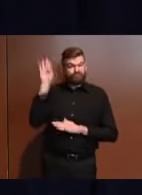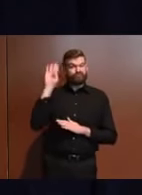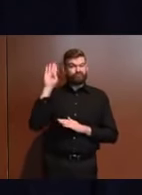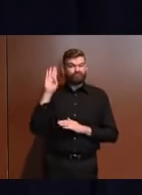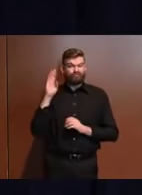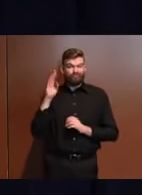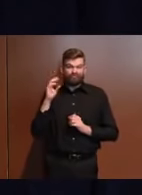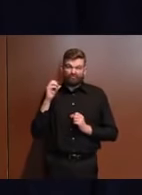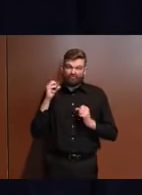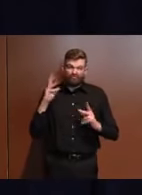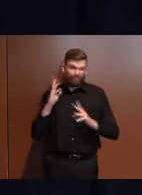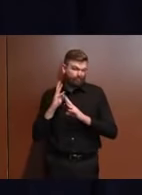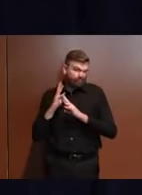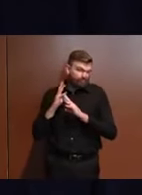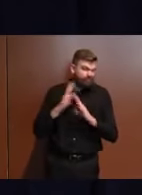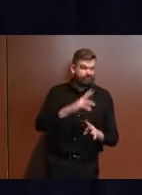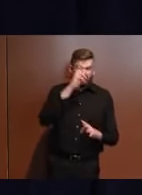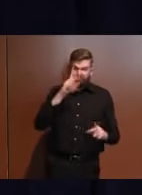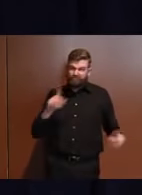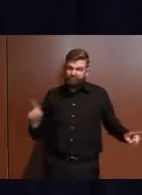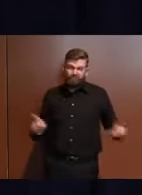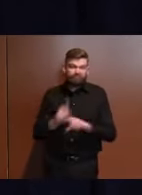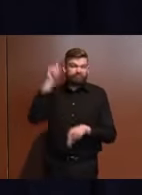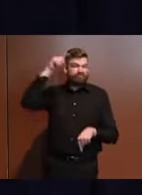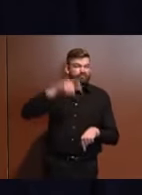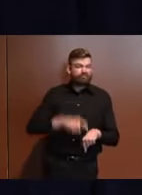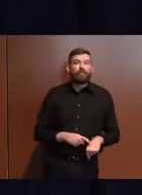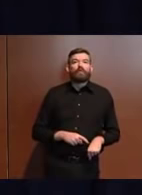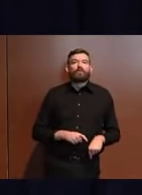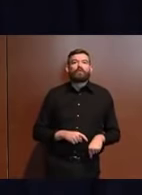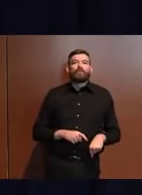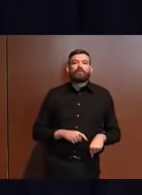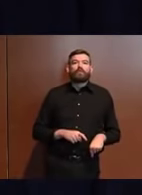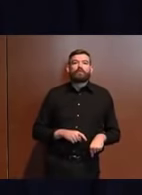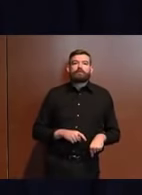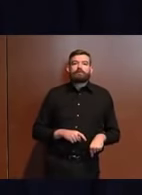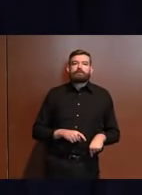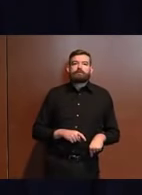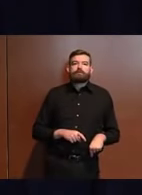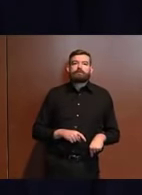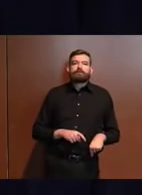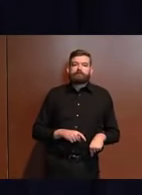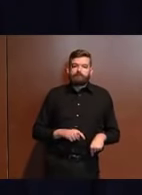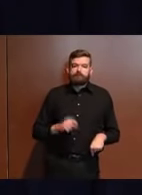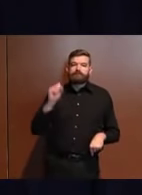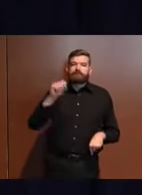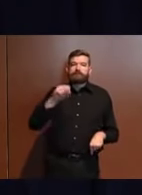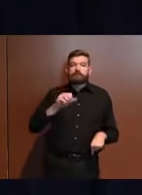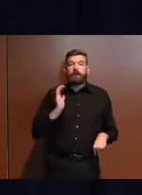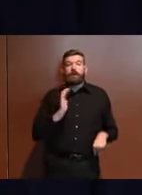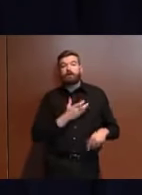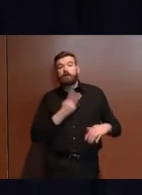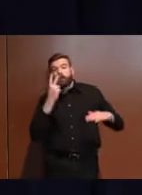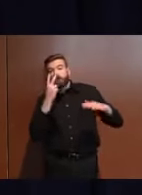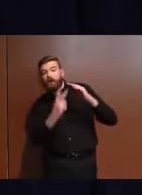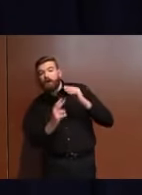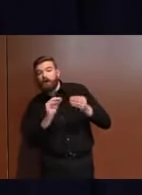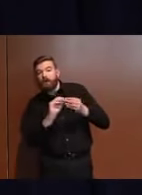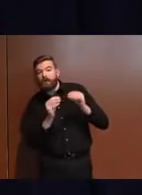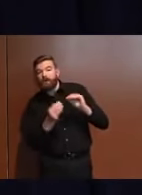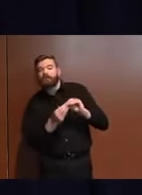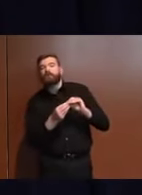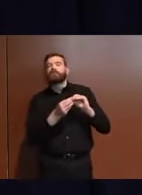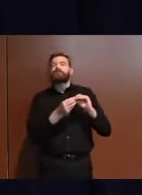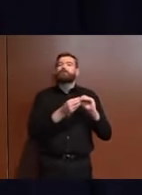results in more individuals needing ventilators than our projections, we certainly need to get ventilators